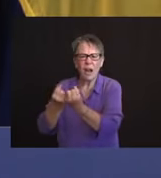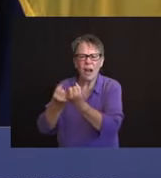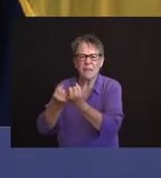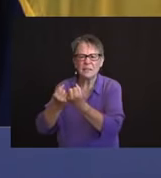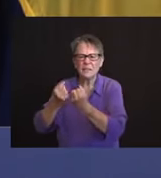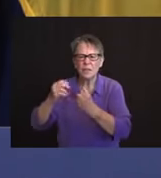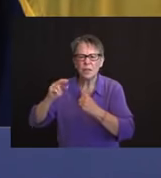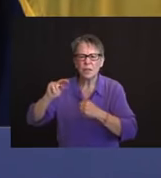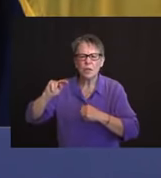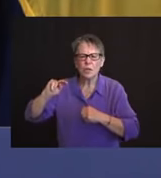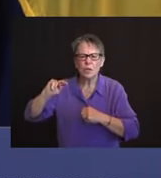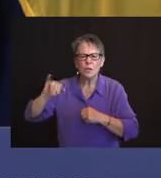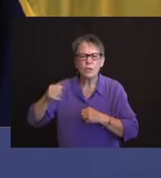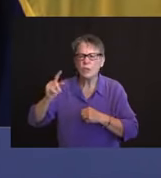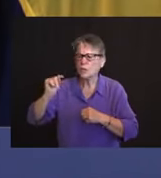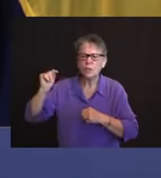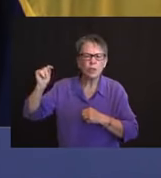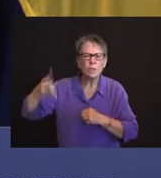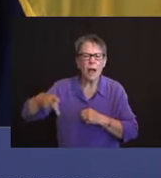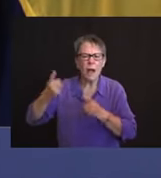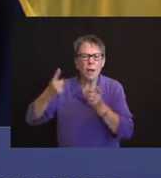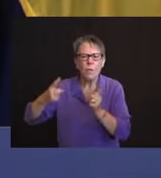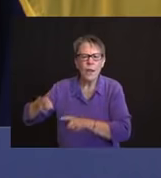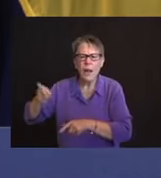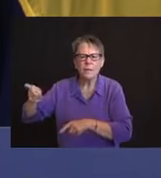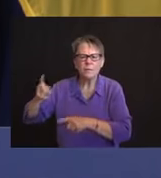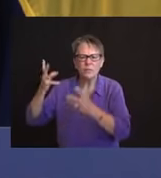and I are sort of in